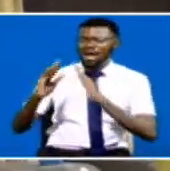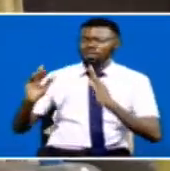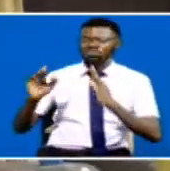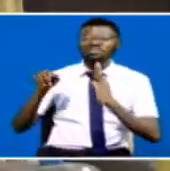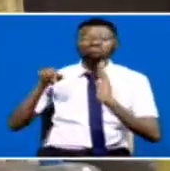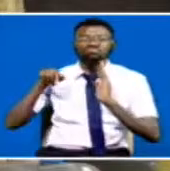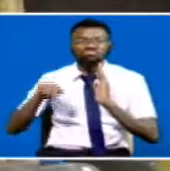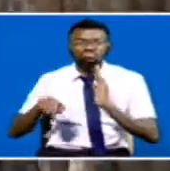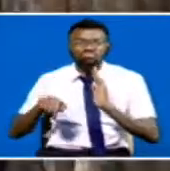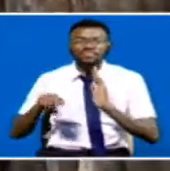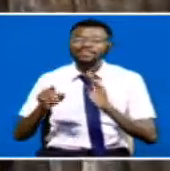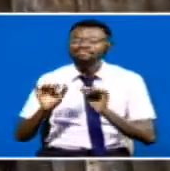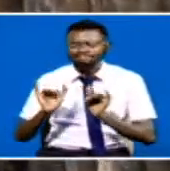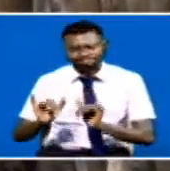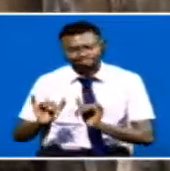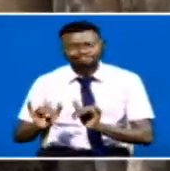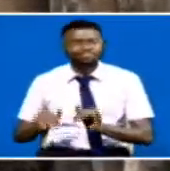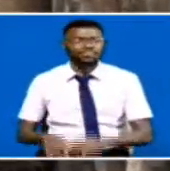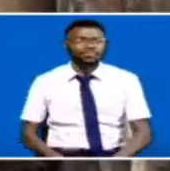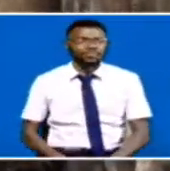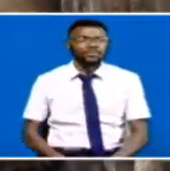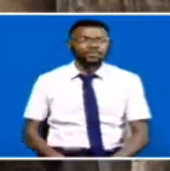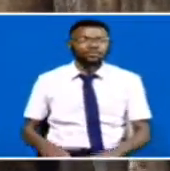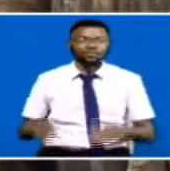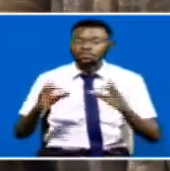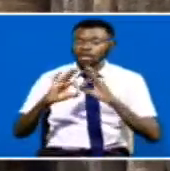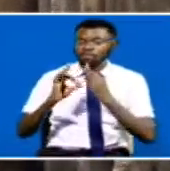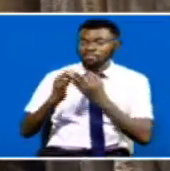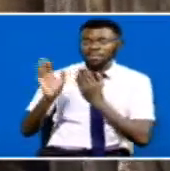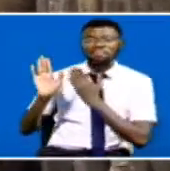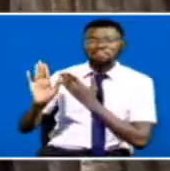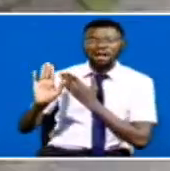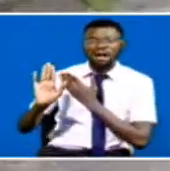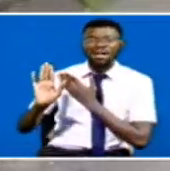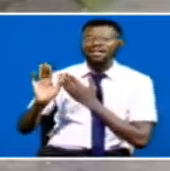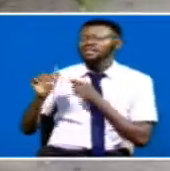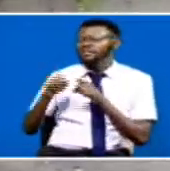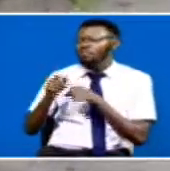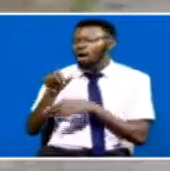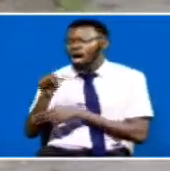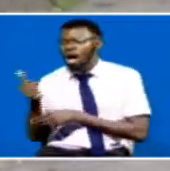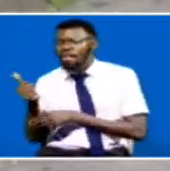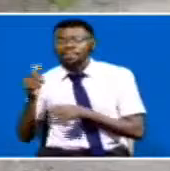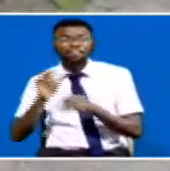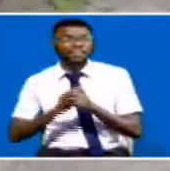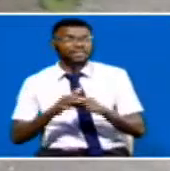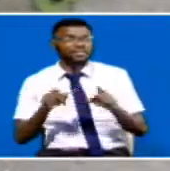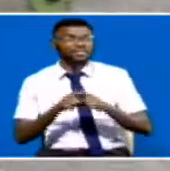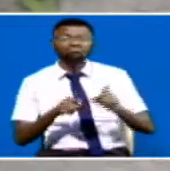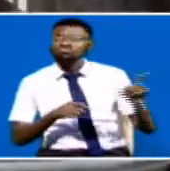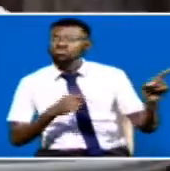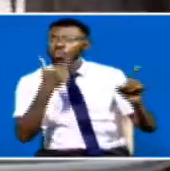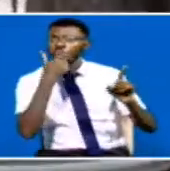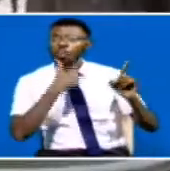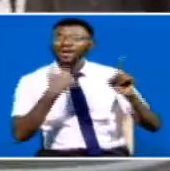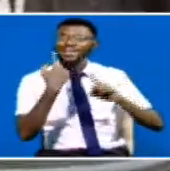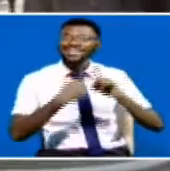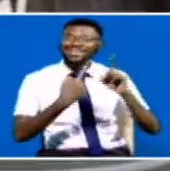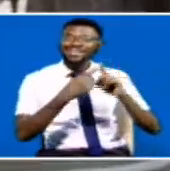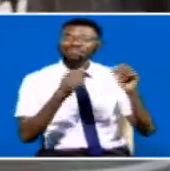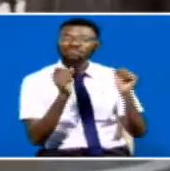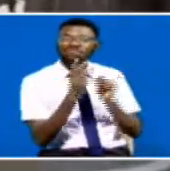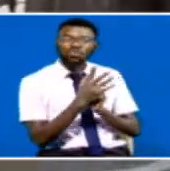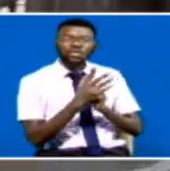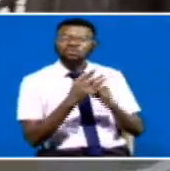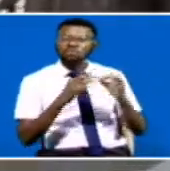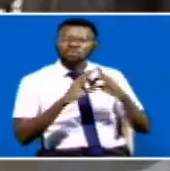ndo nitatoka nje. Halima's story is just one of many. For Yusra, 14 years old, a fifth born in a family